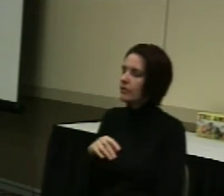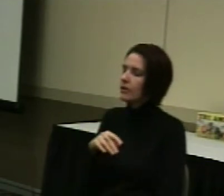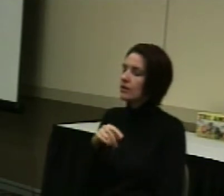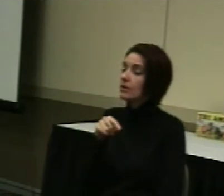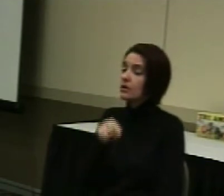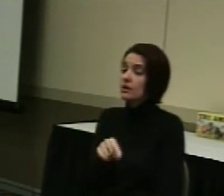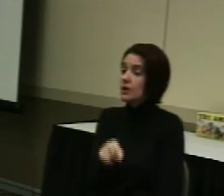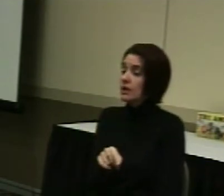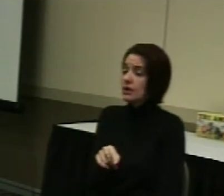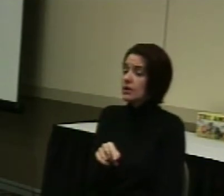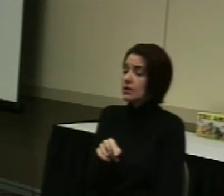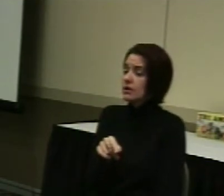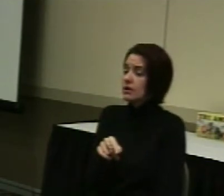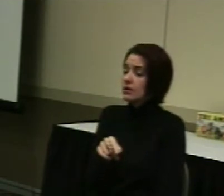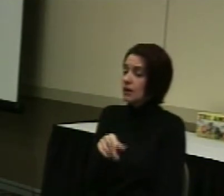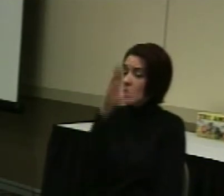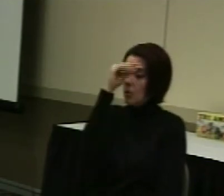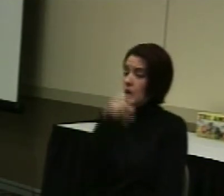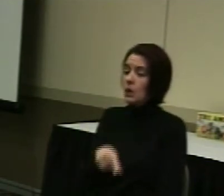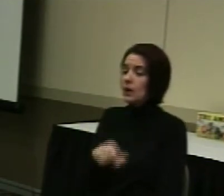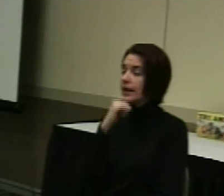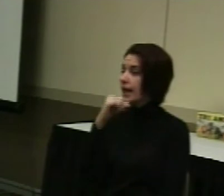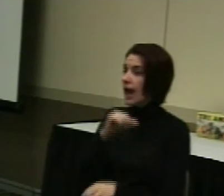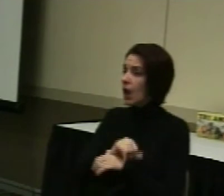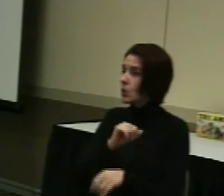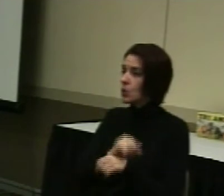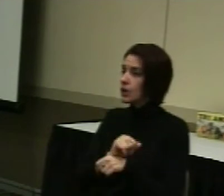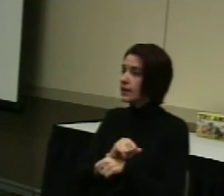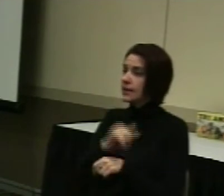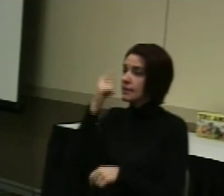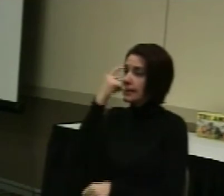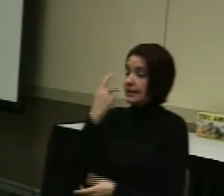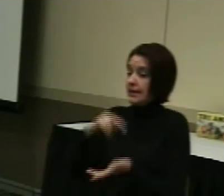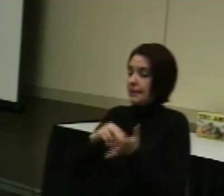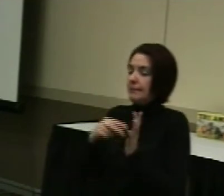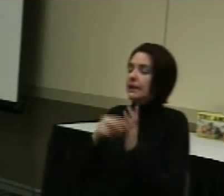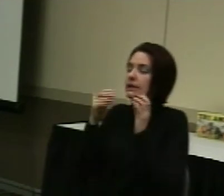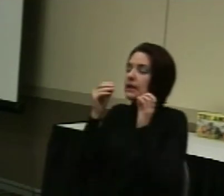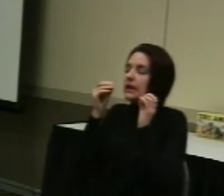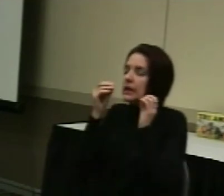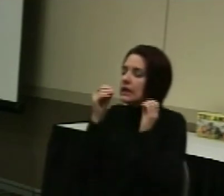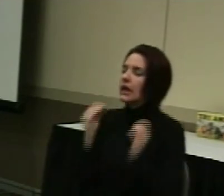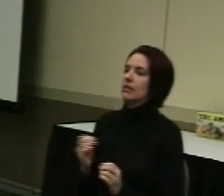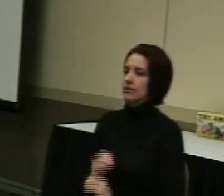he was not working because it did not mean anything